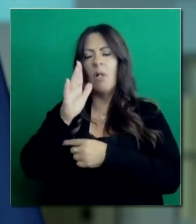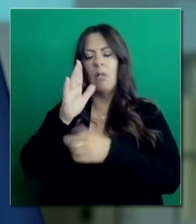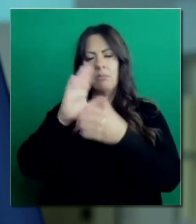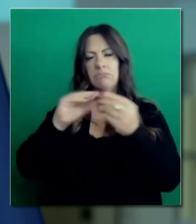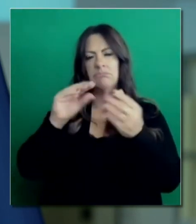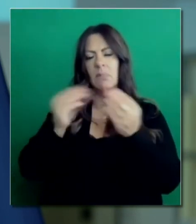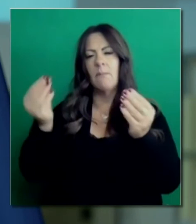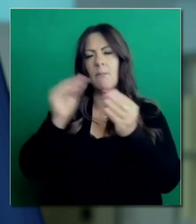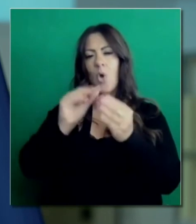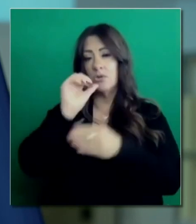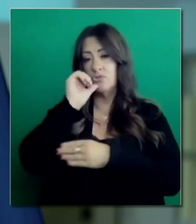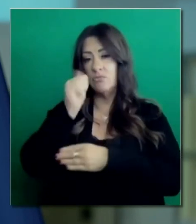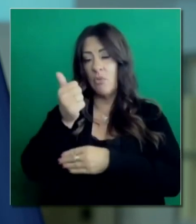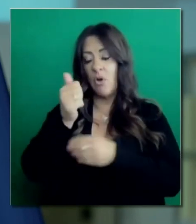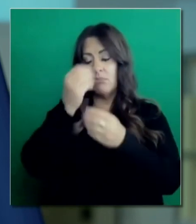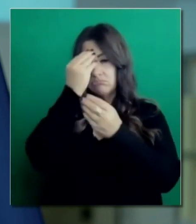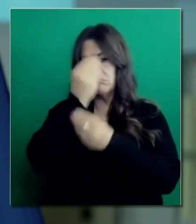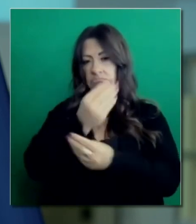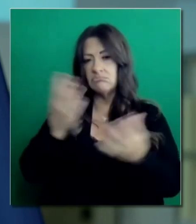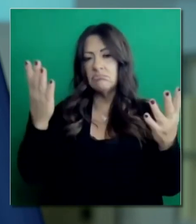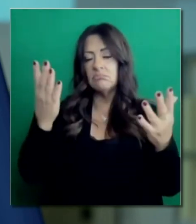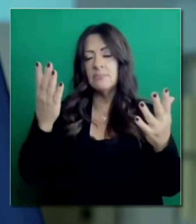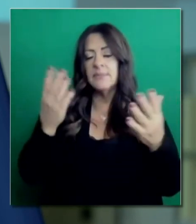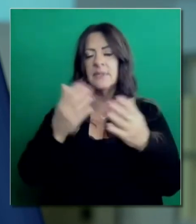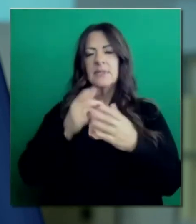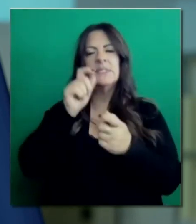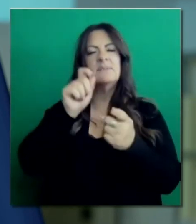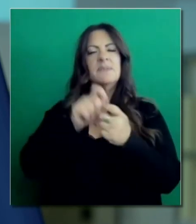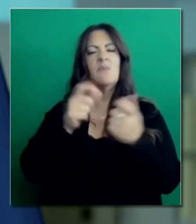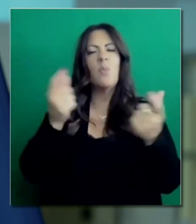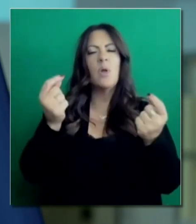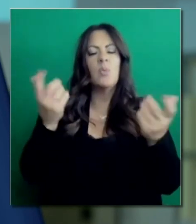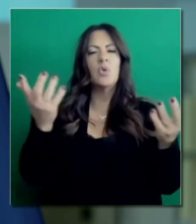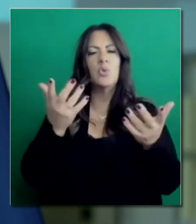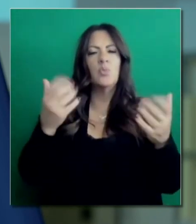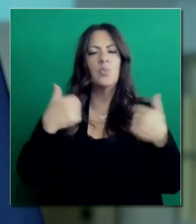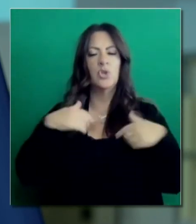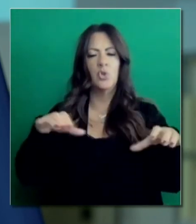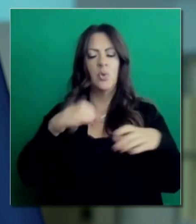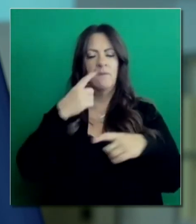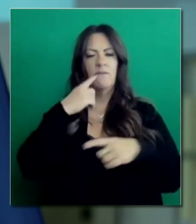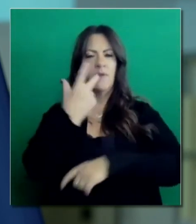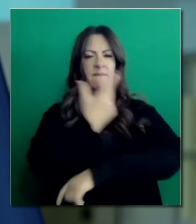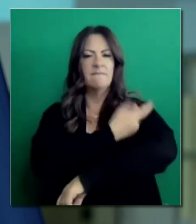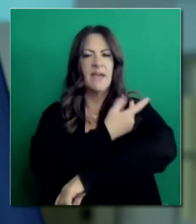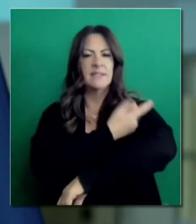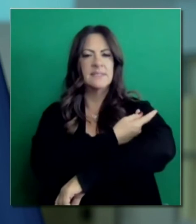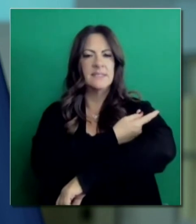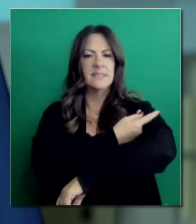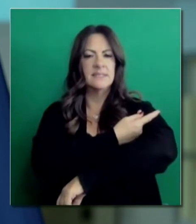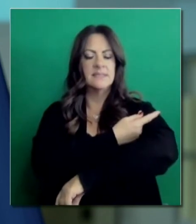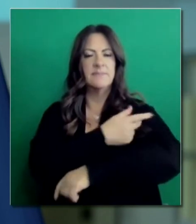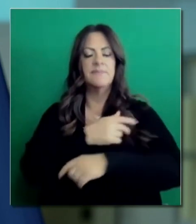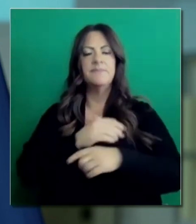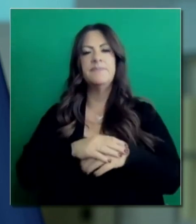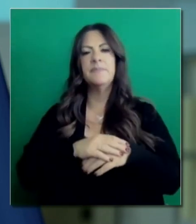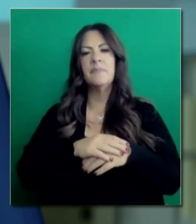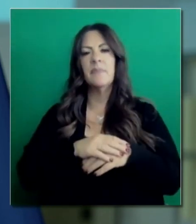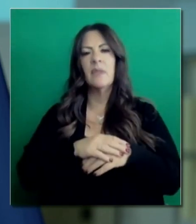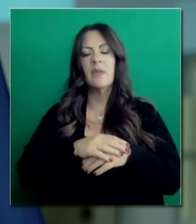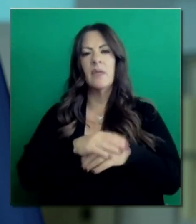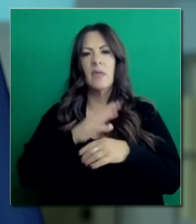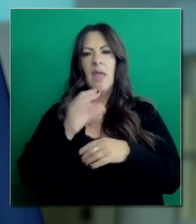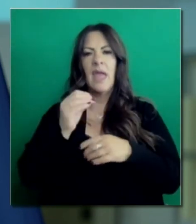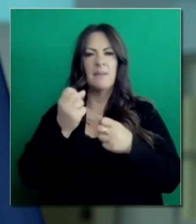specific terms, the work on vaccines and how we will create more clarity, more ease in terms